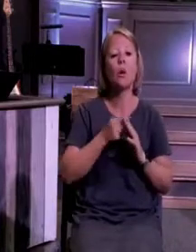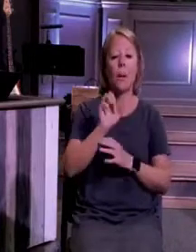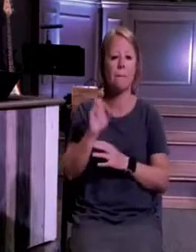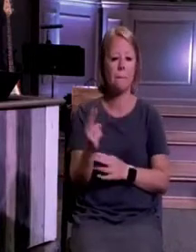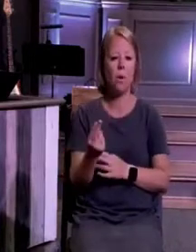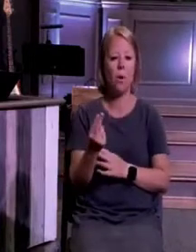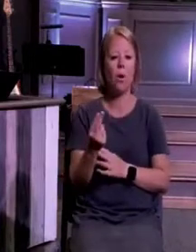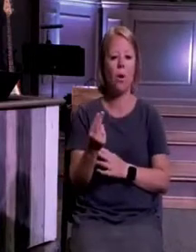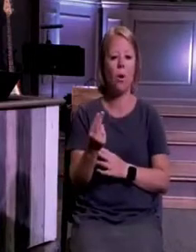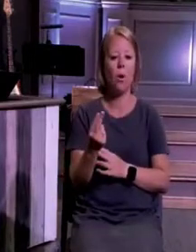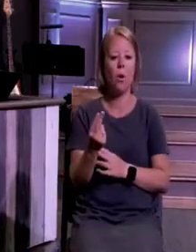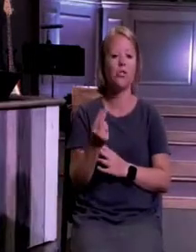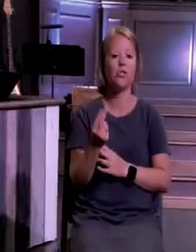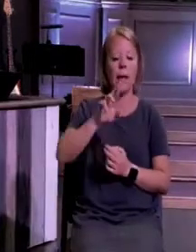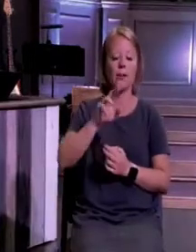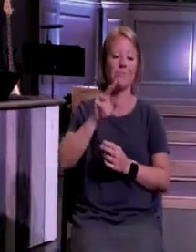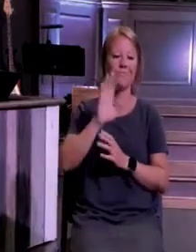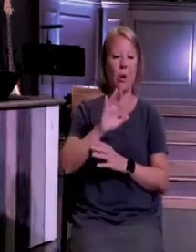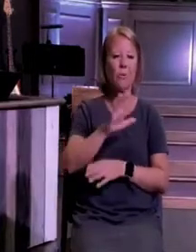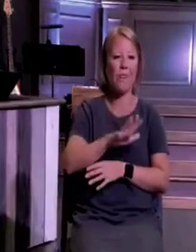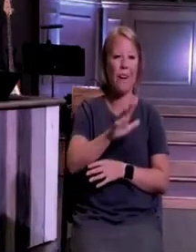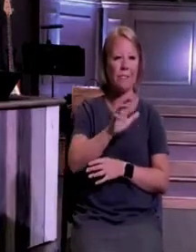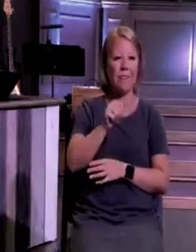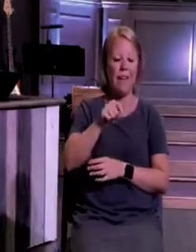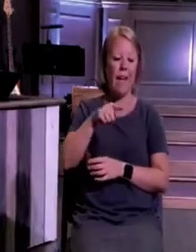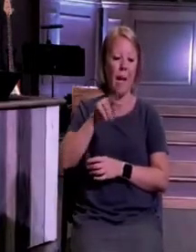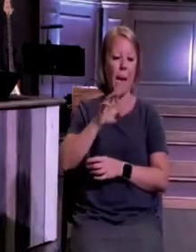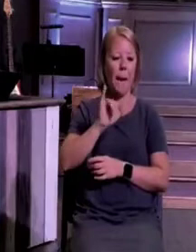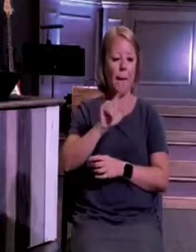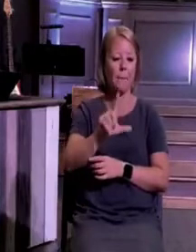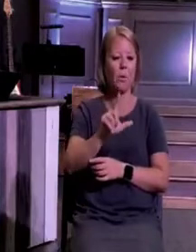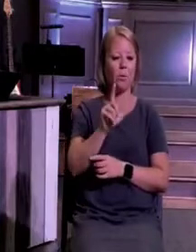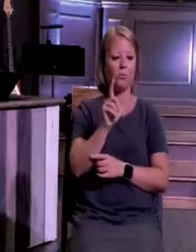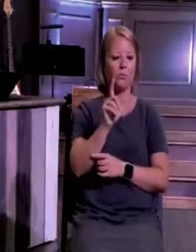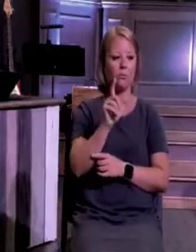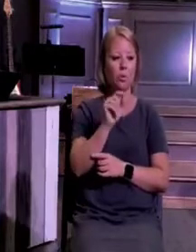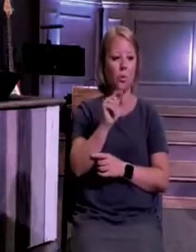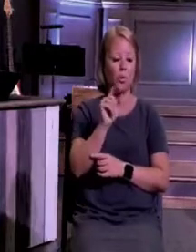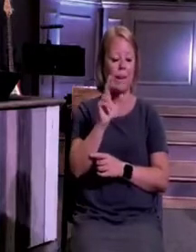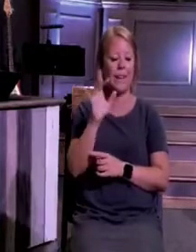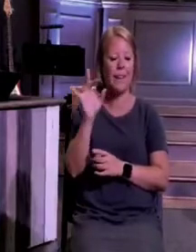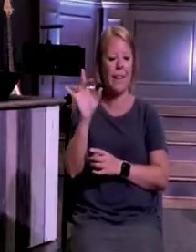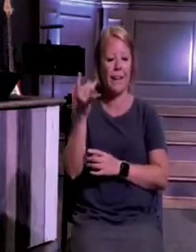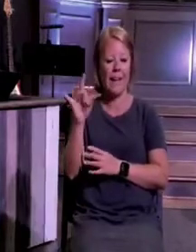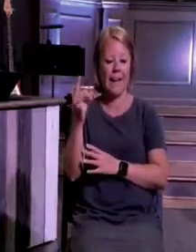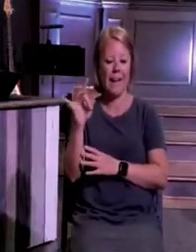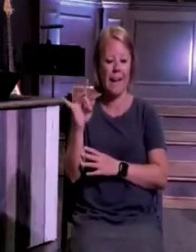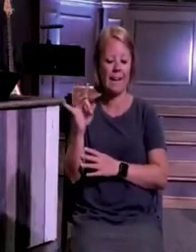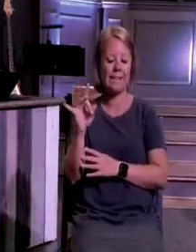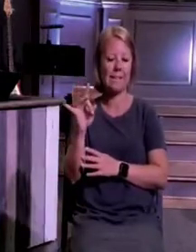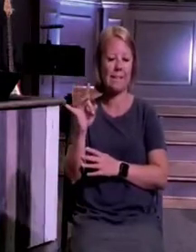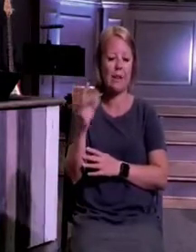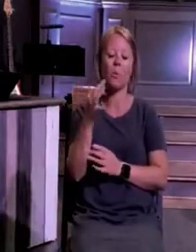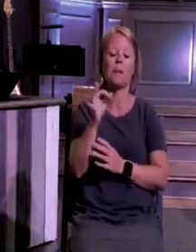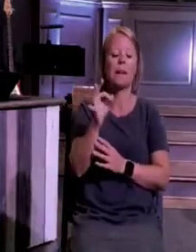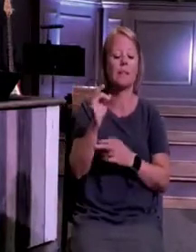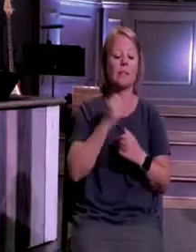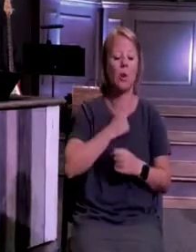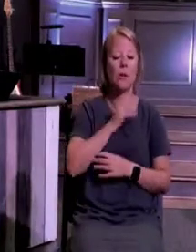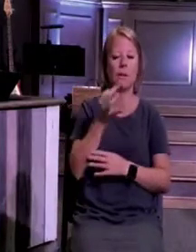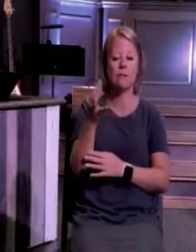of 2019. Did you hear the date? Or March and April of